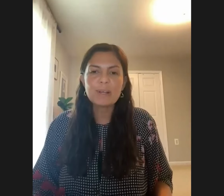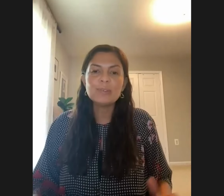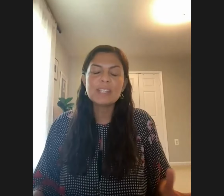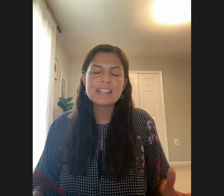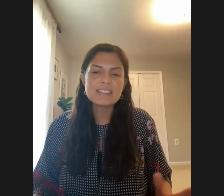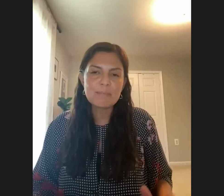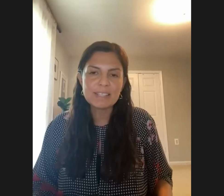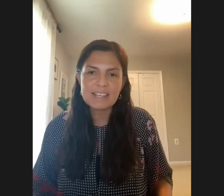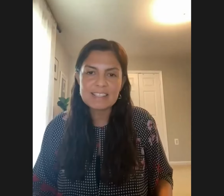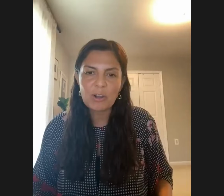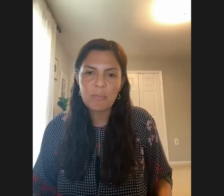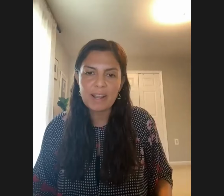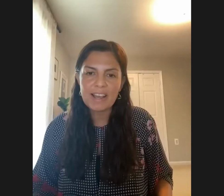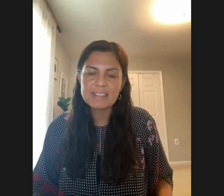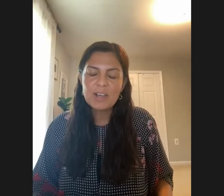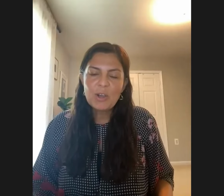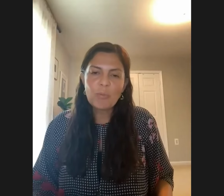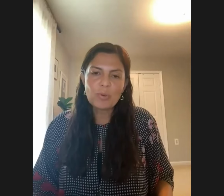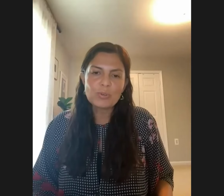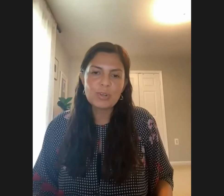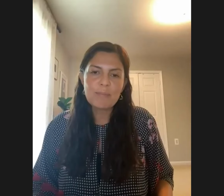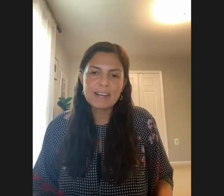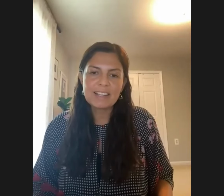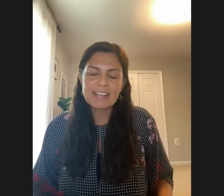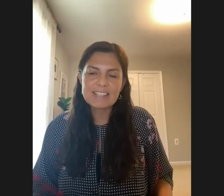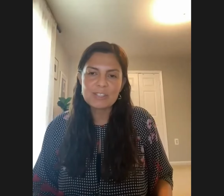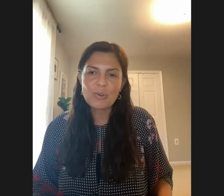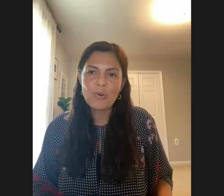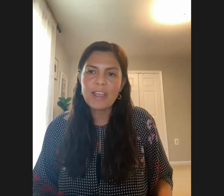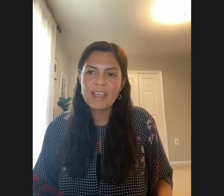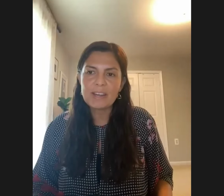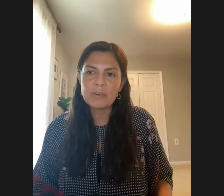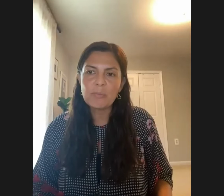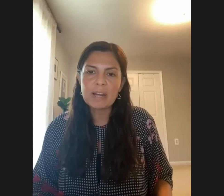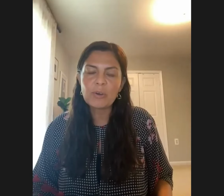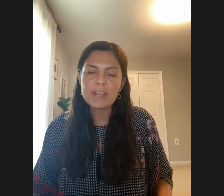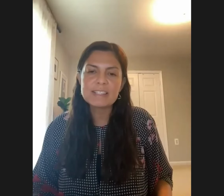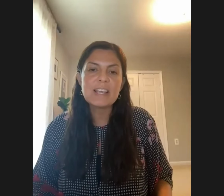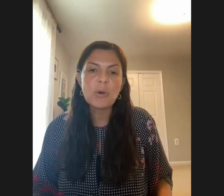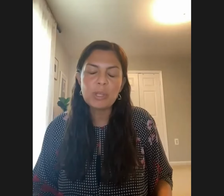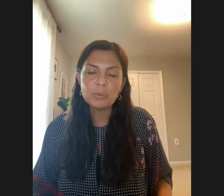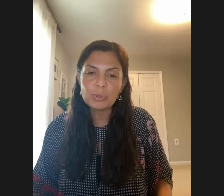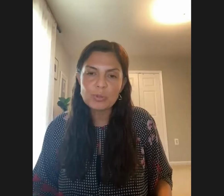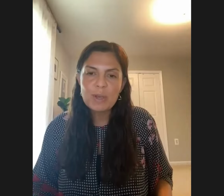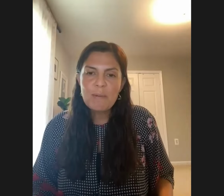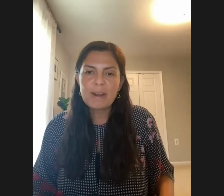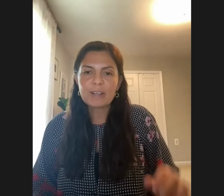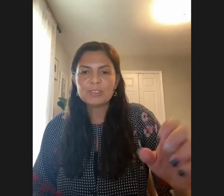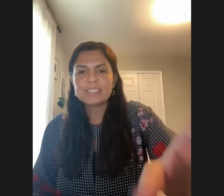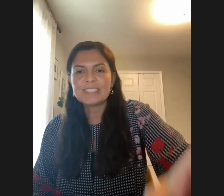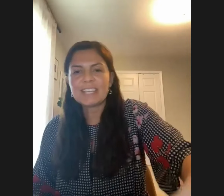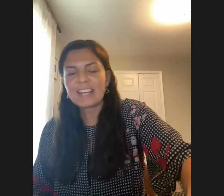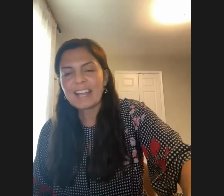important challenge that is linked to these questions, such as the access